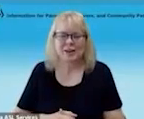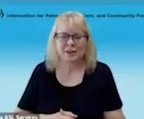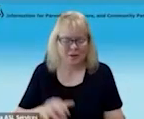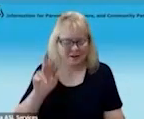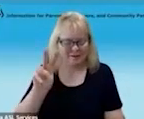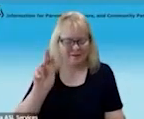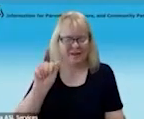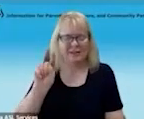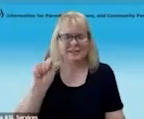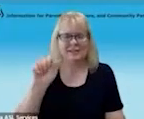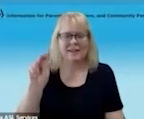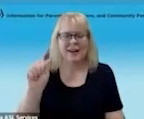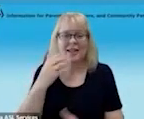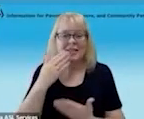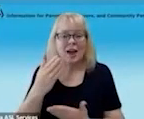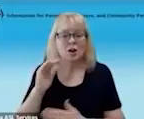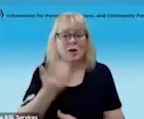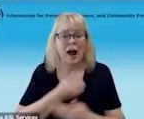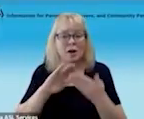you so much.